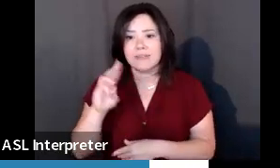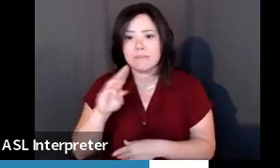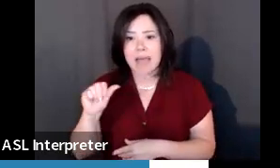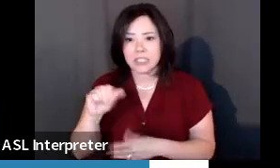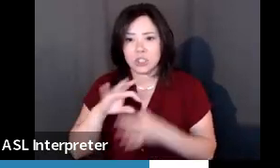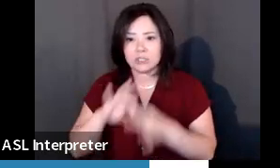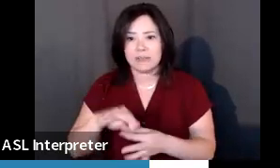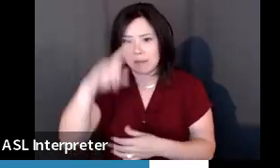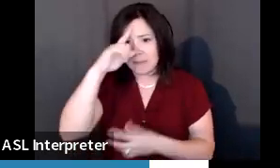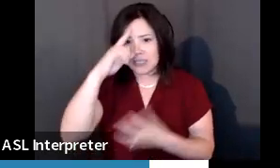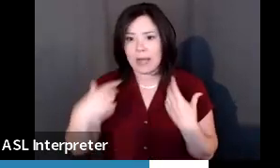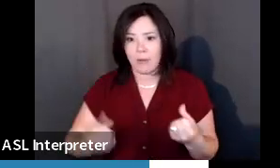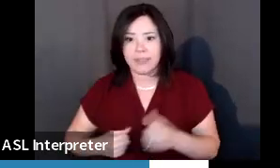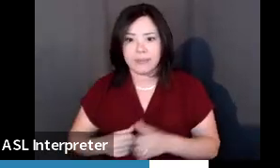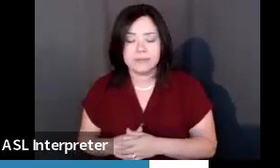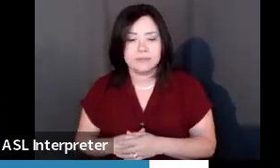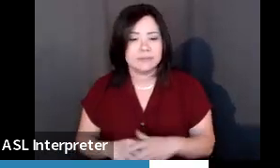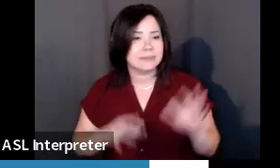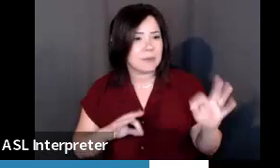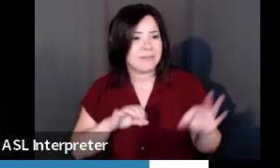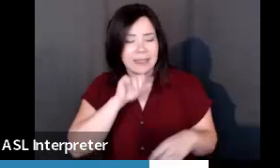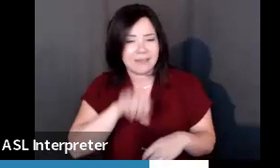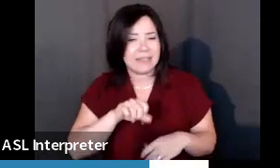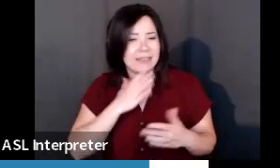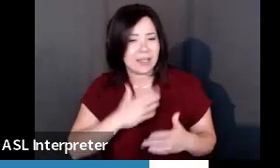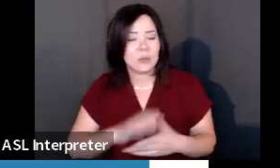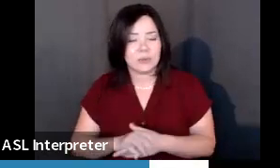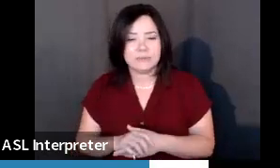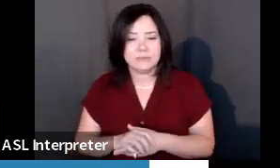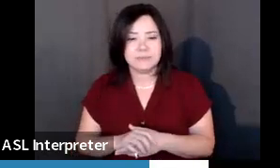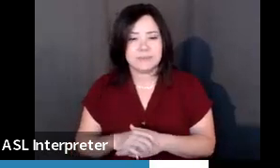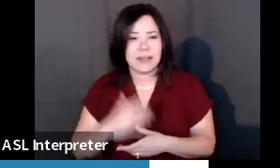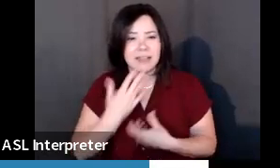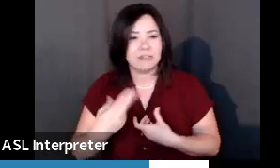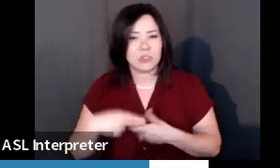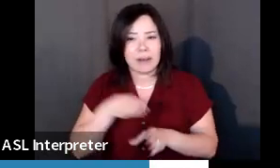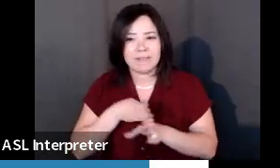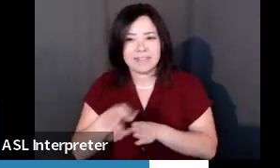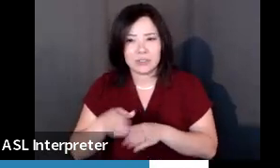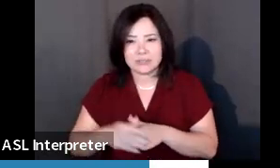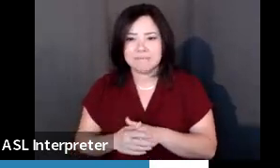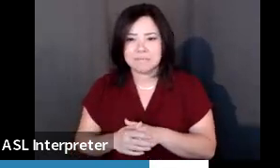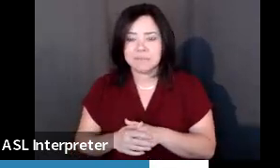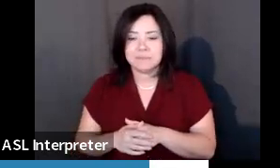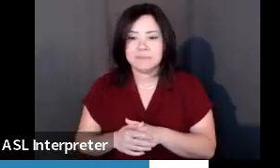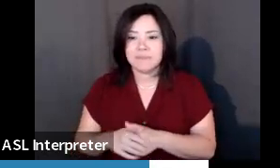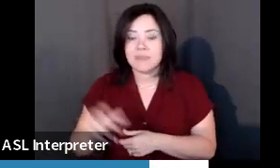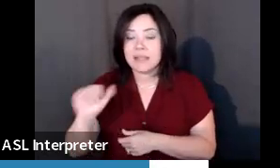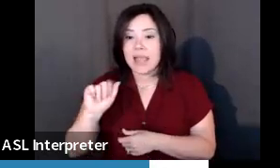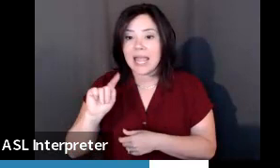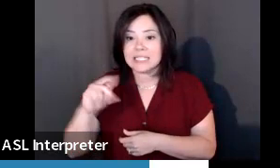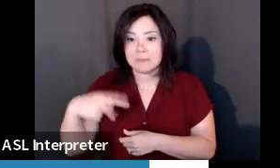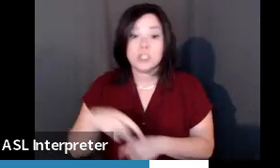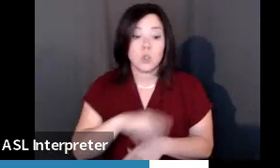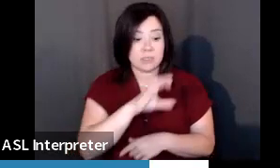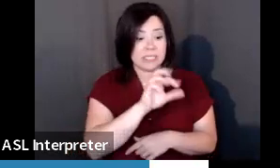Health. perfect. Love it. Thank you for joining the field. And ATP, so